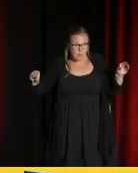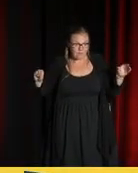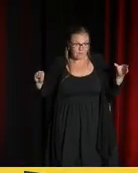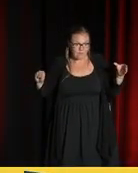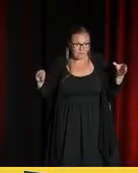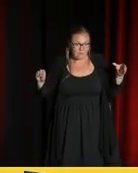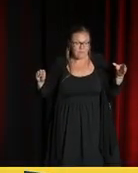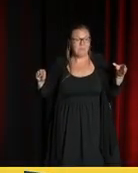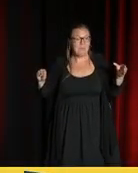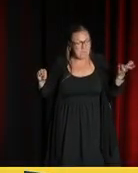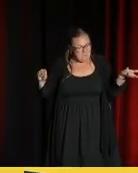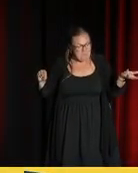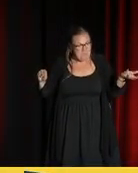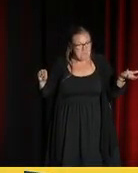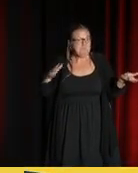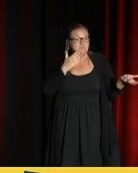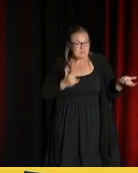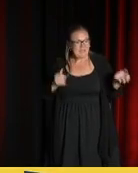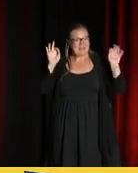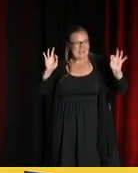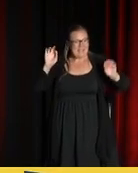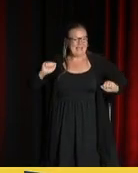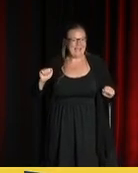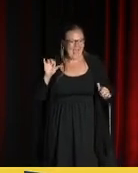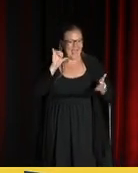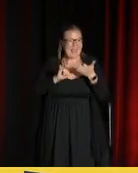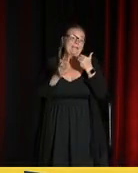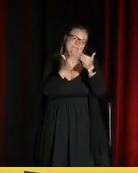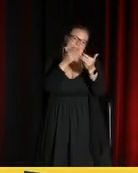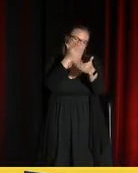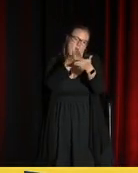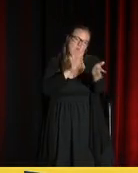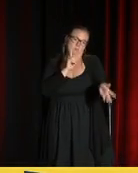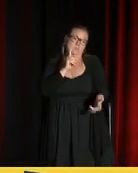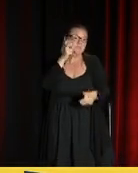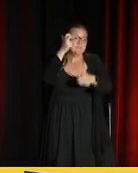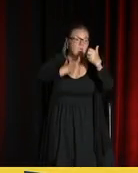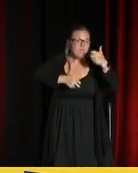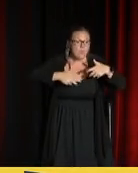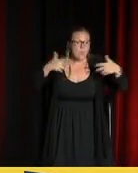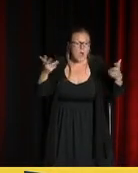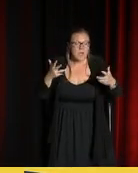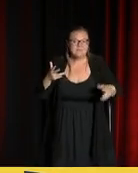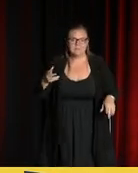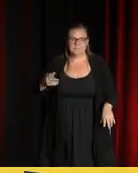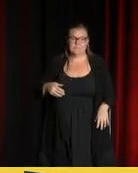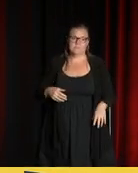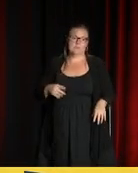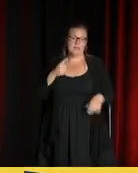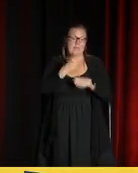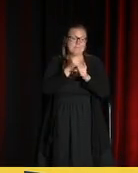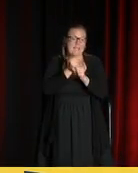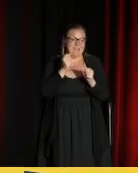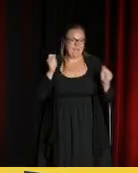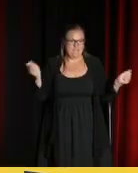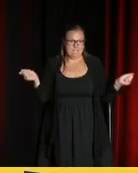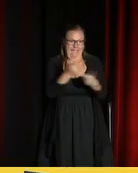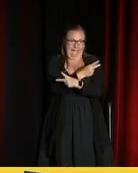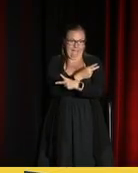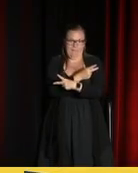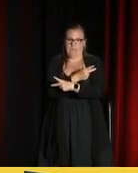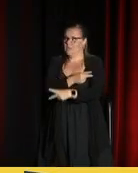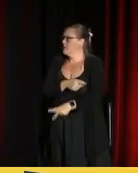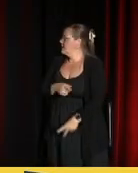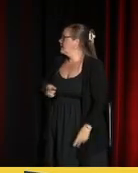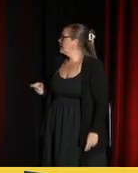side. Sweet. That's the easy part. The hard part is making them go back.